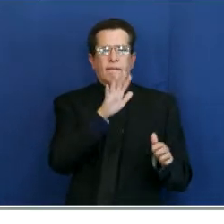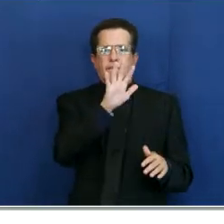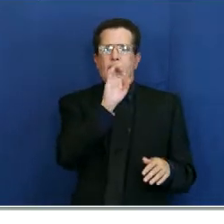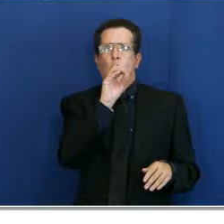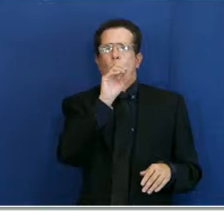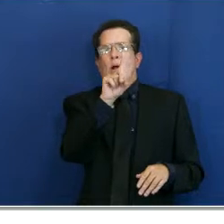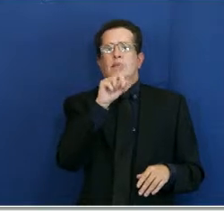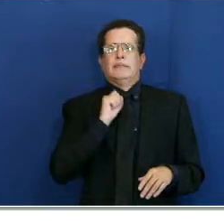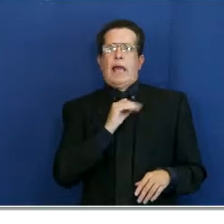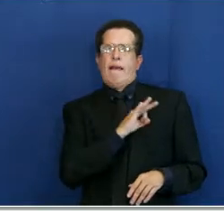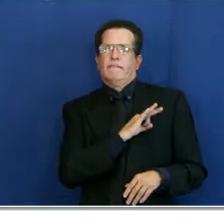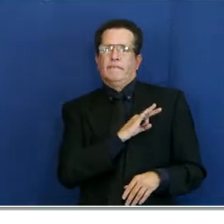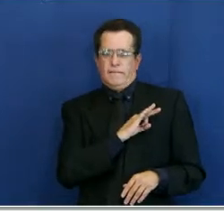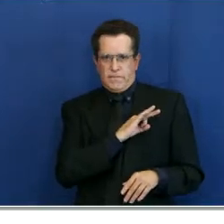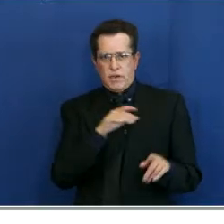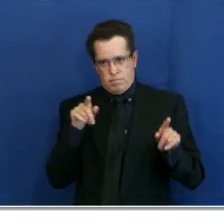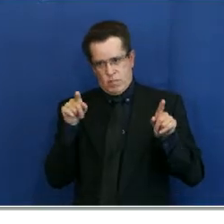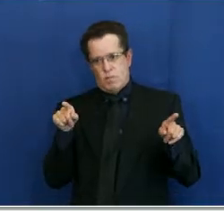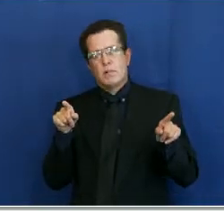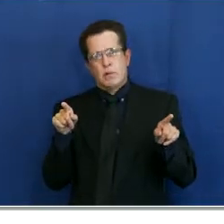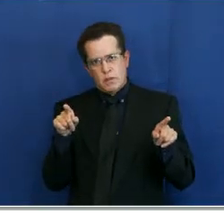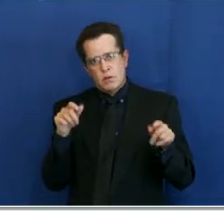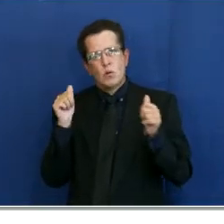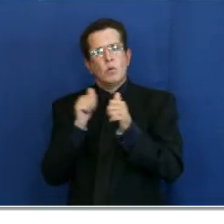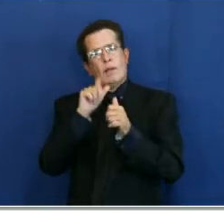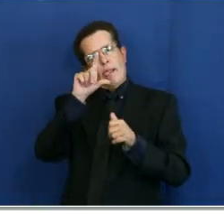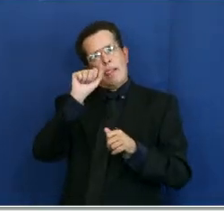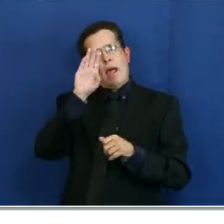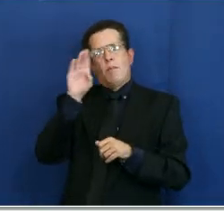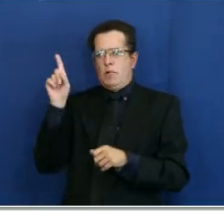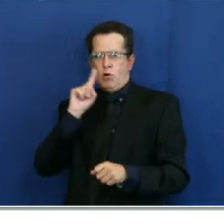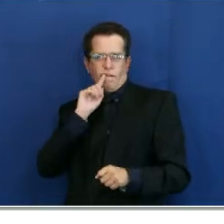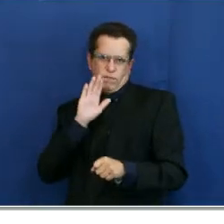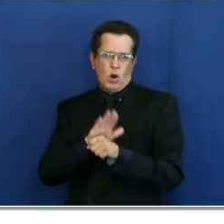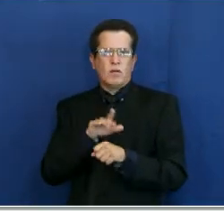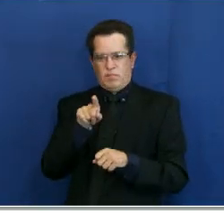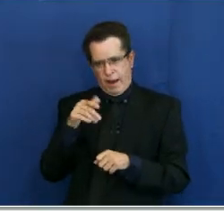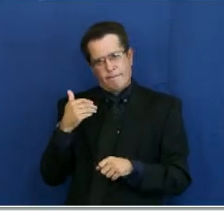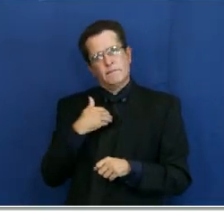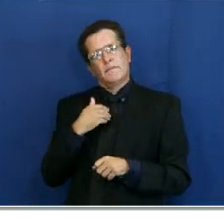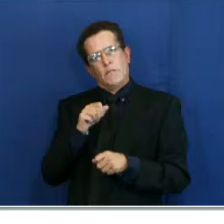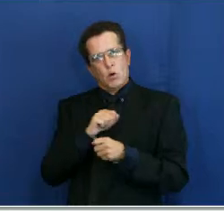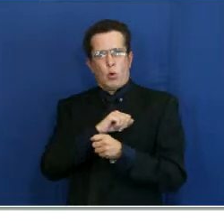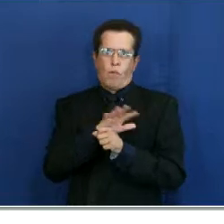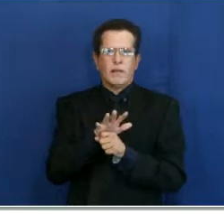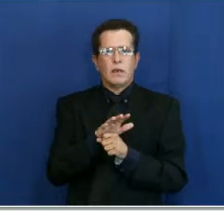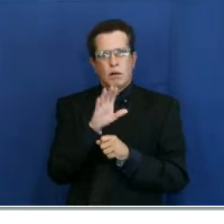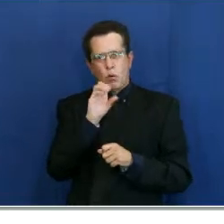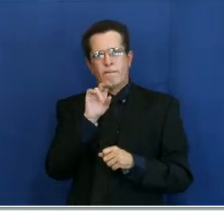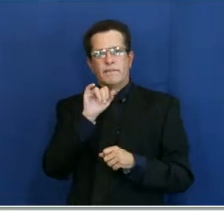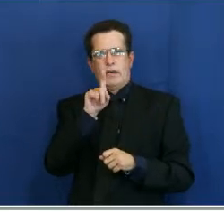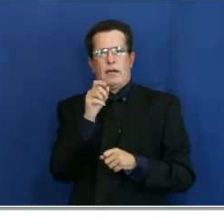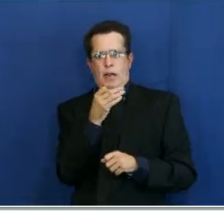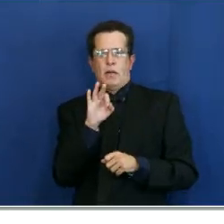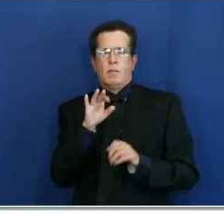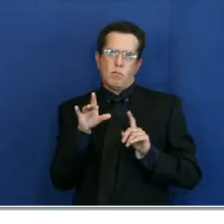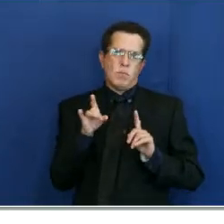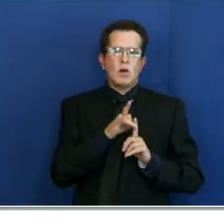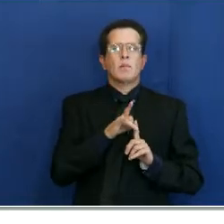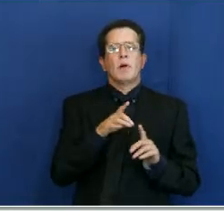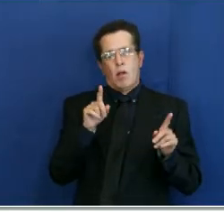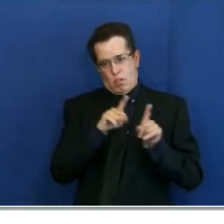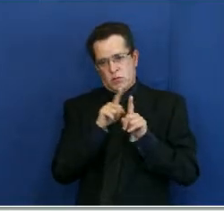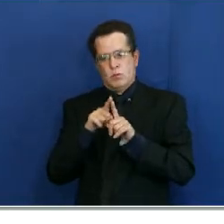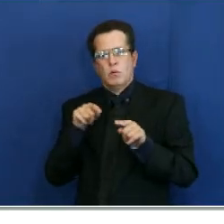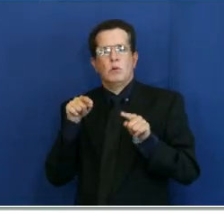staff members with a laboratory-confirmed COVID-19, and this includes 150